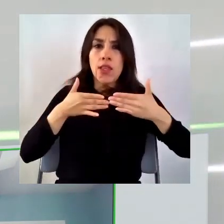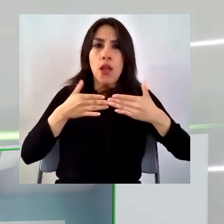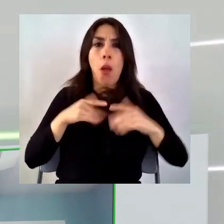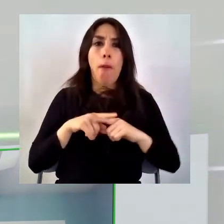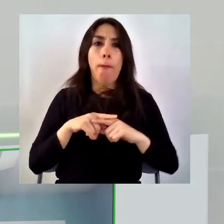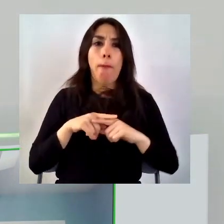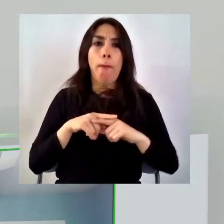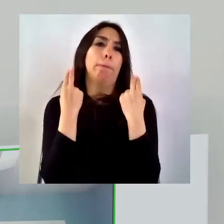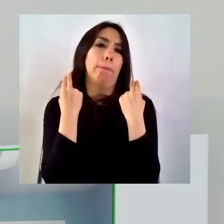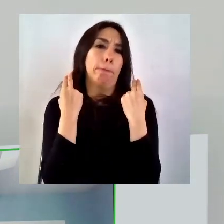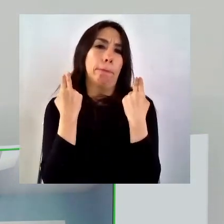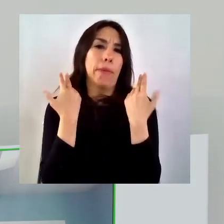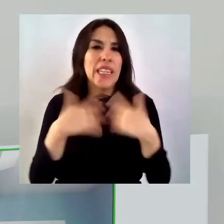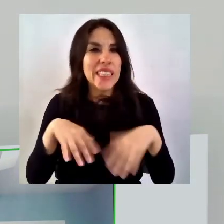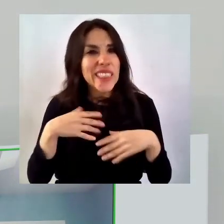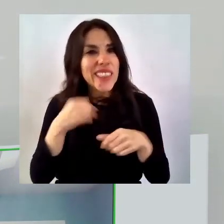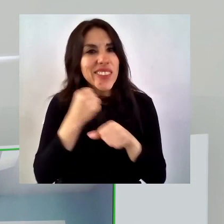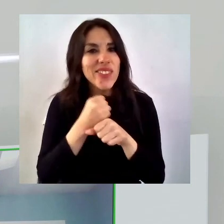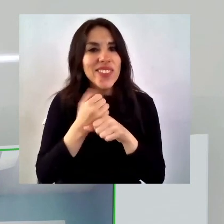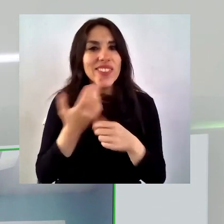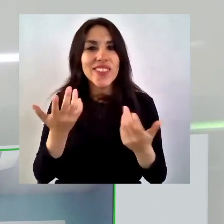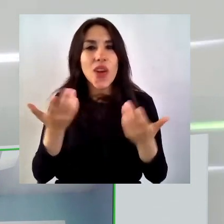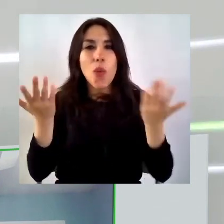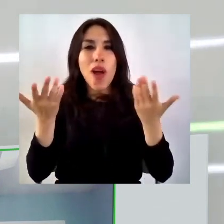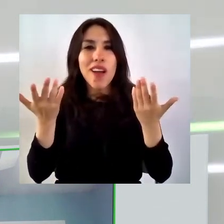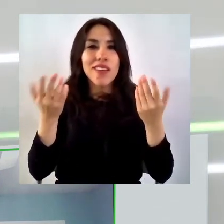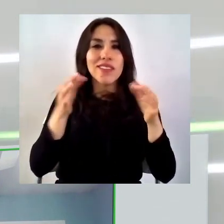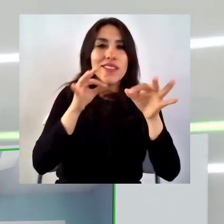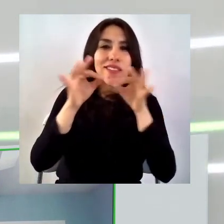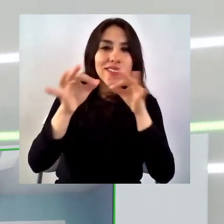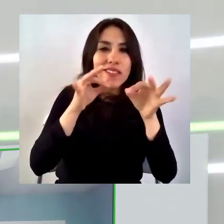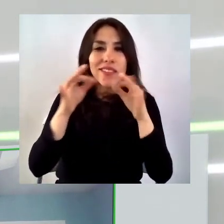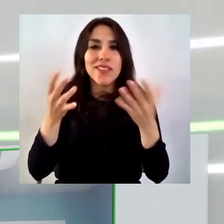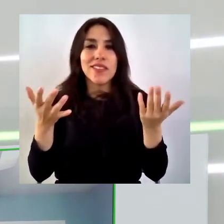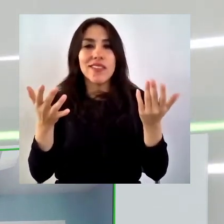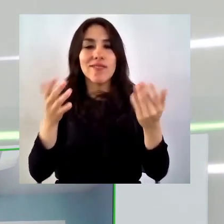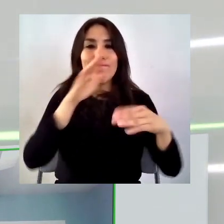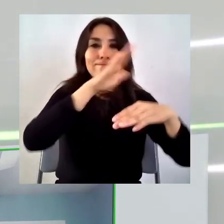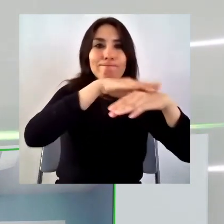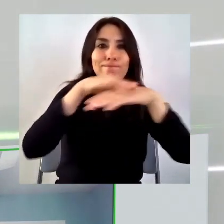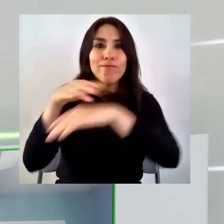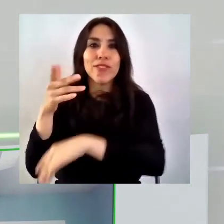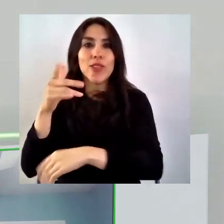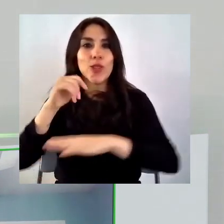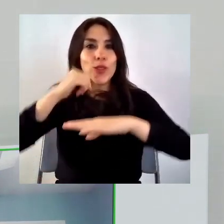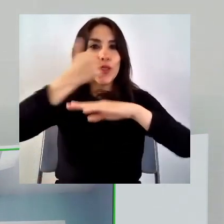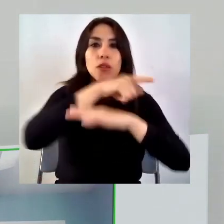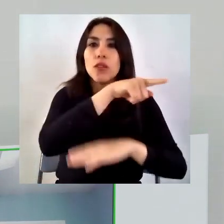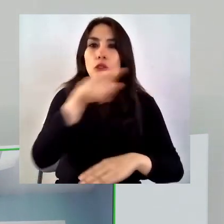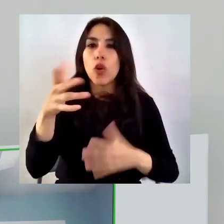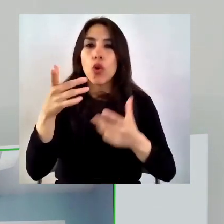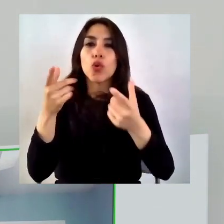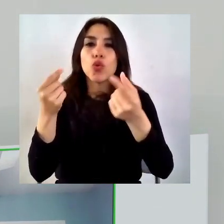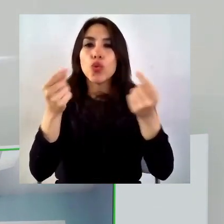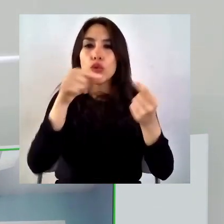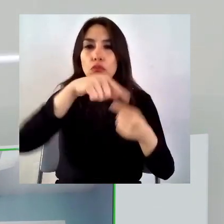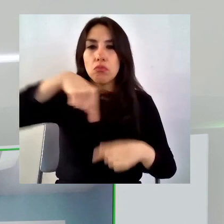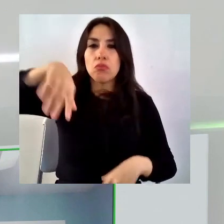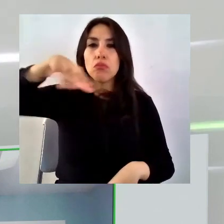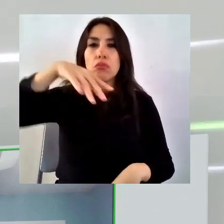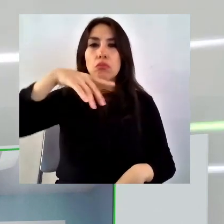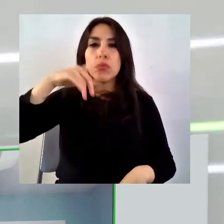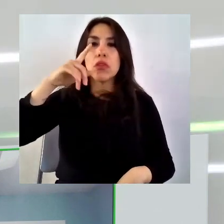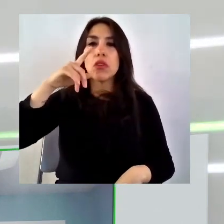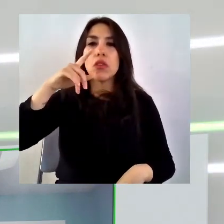their disability at work, what recommendations would you give to their employers to generate trusting and safe spaces at